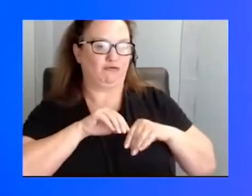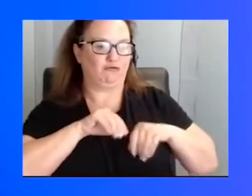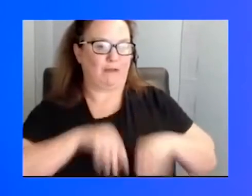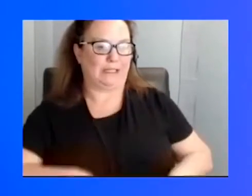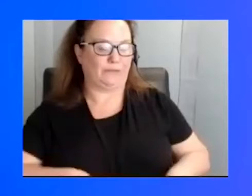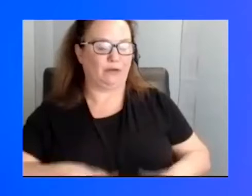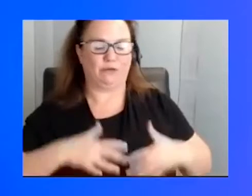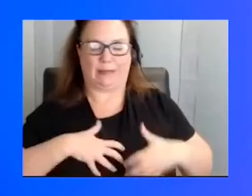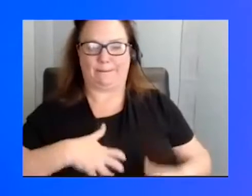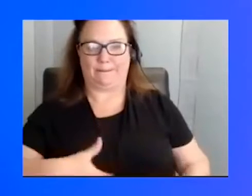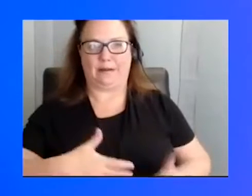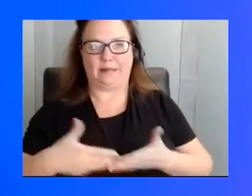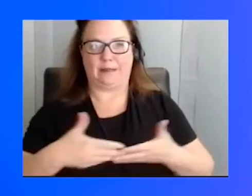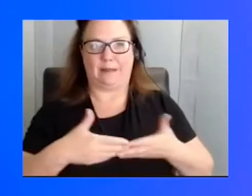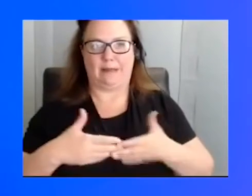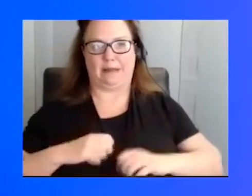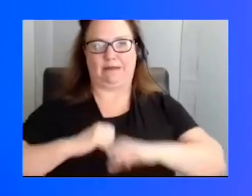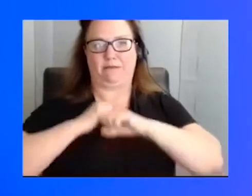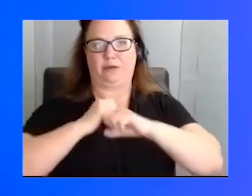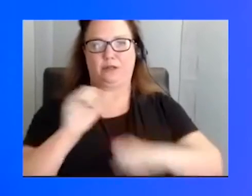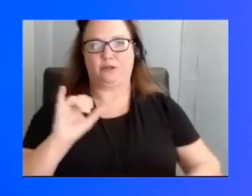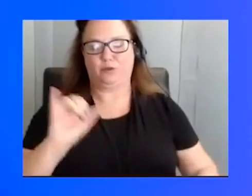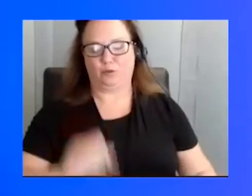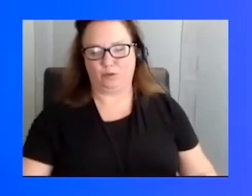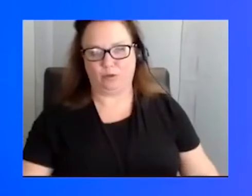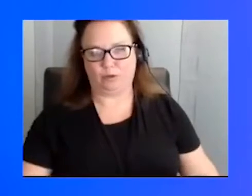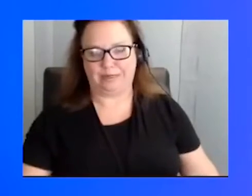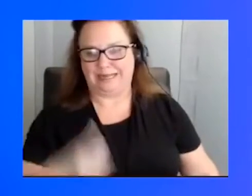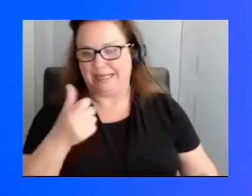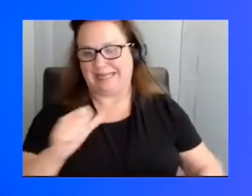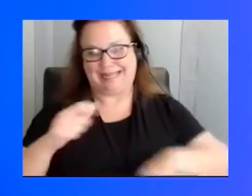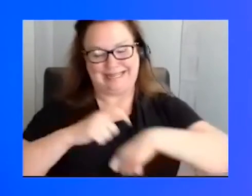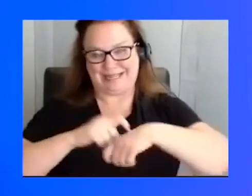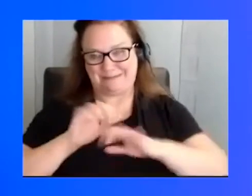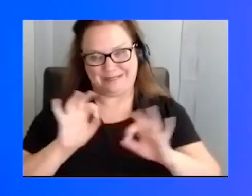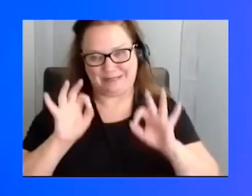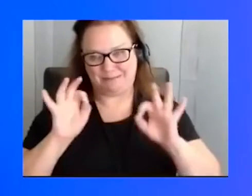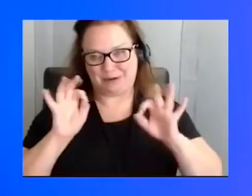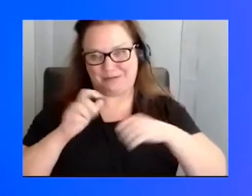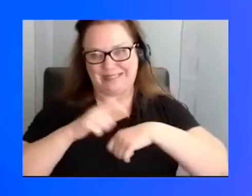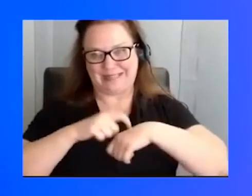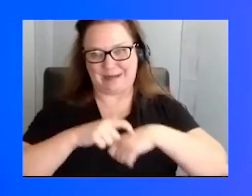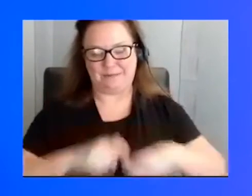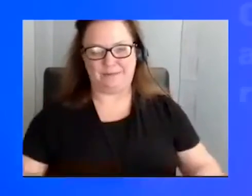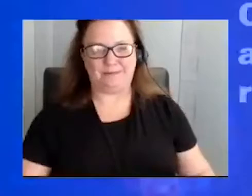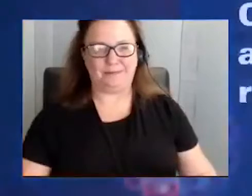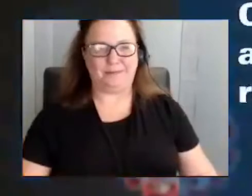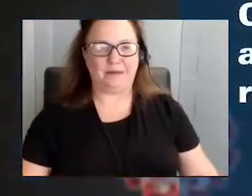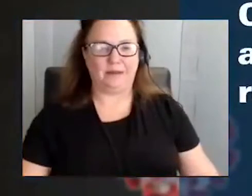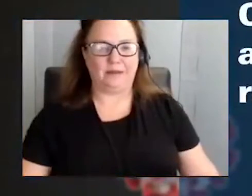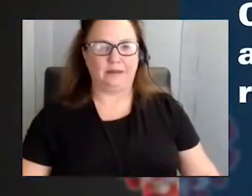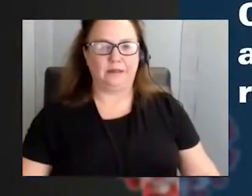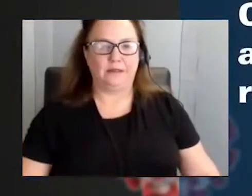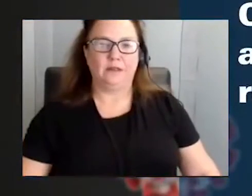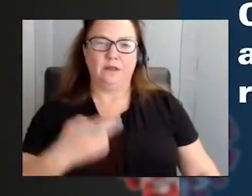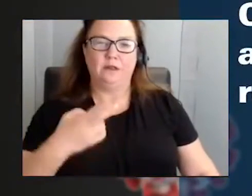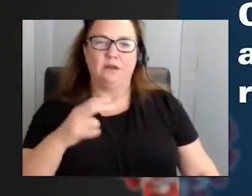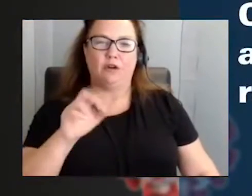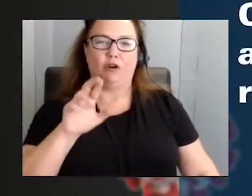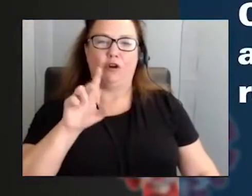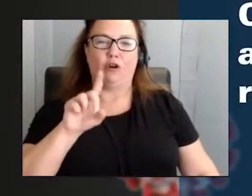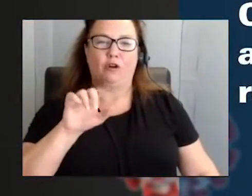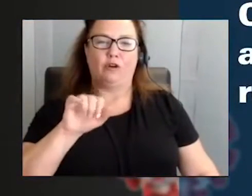baby protection as well. So anytime is the perfect time. All right, when talking herd immunity, are you counting just those